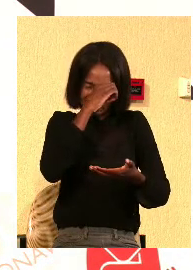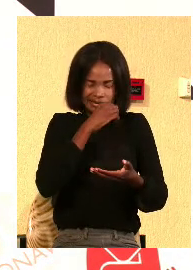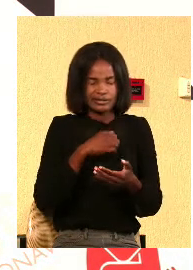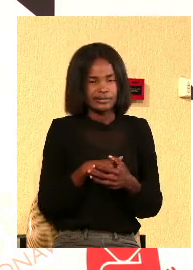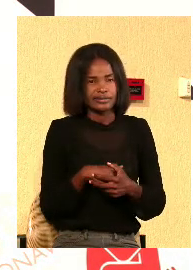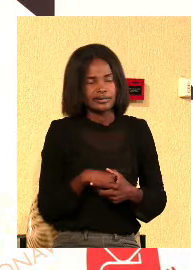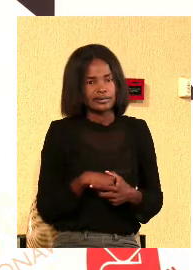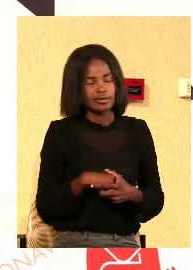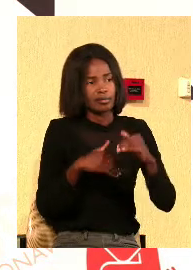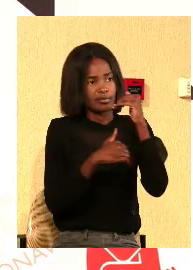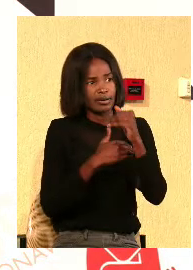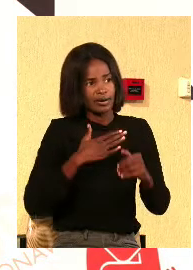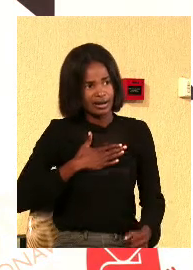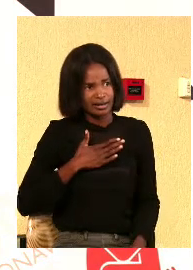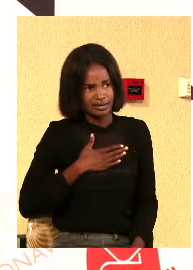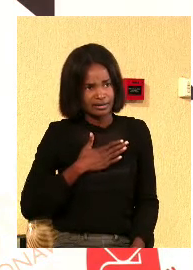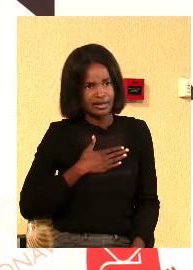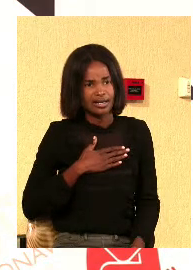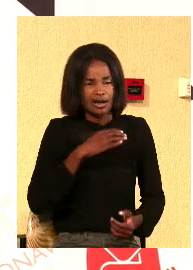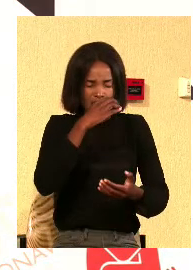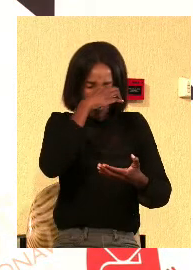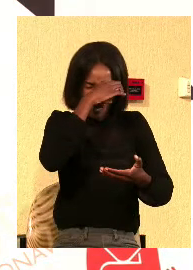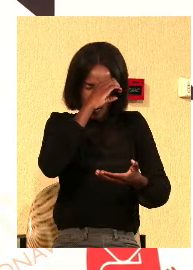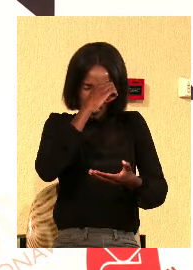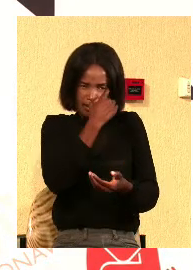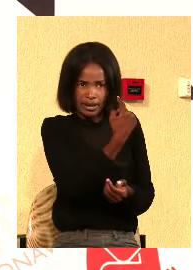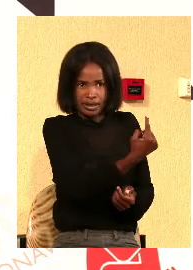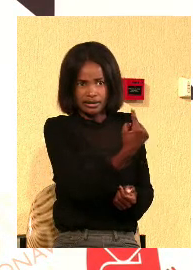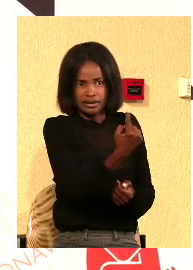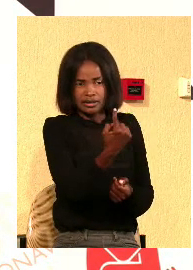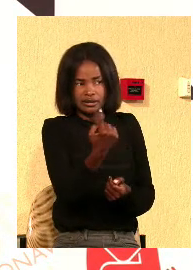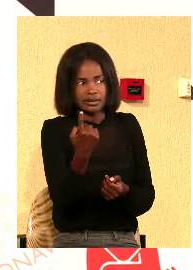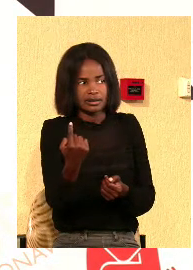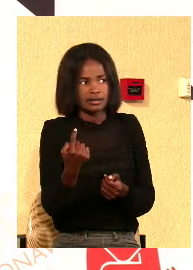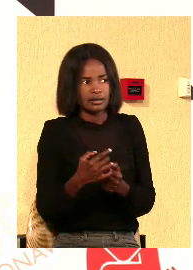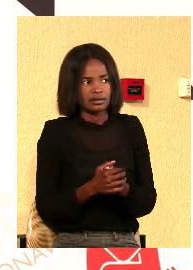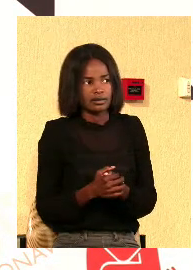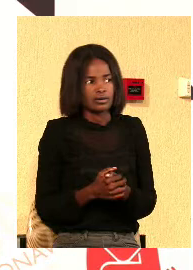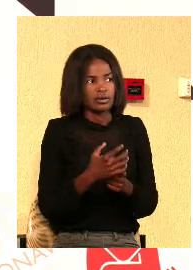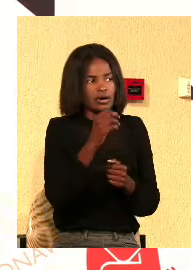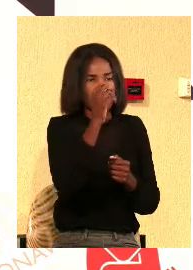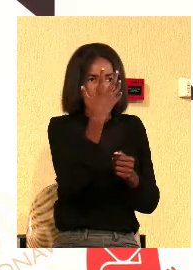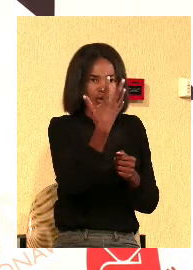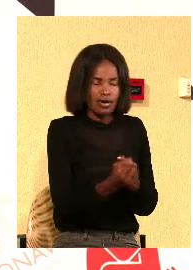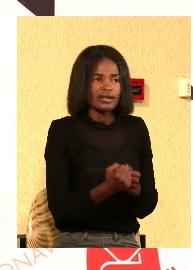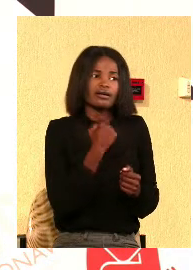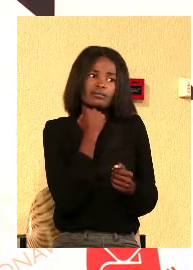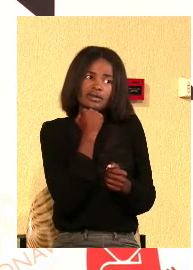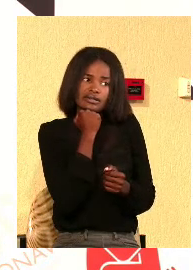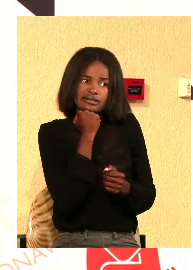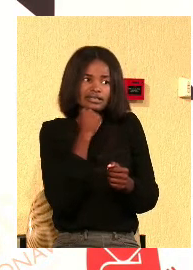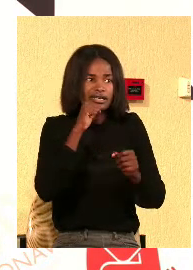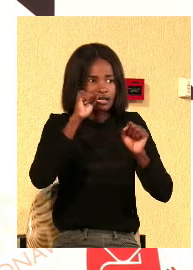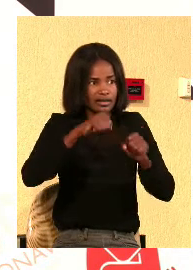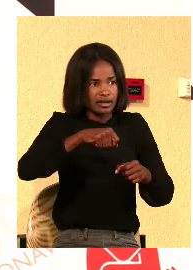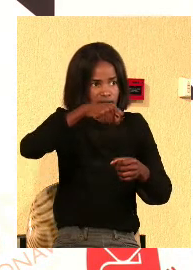we speak, each lab has a gene expert instrument with a capacity